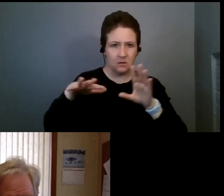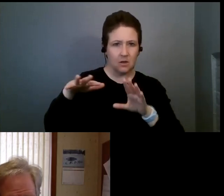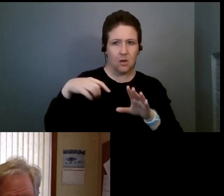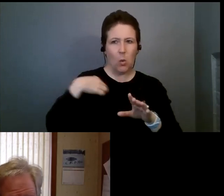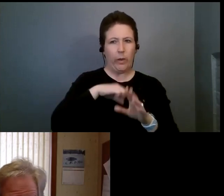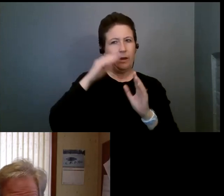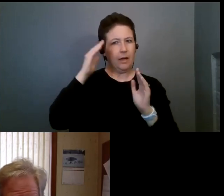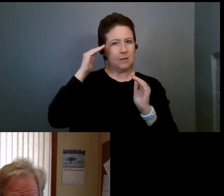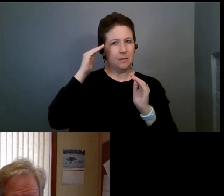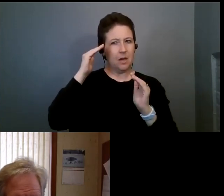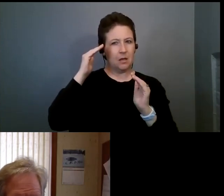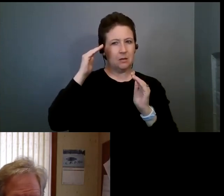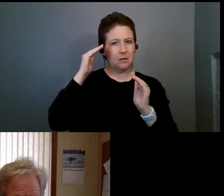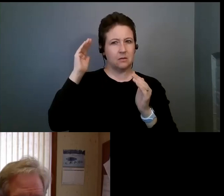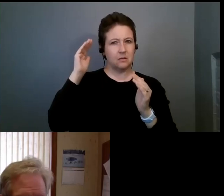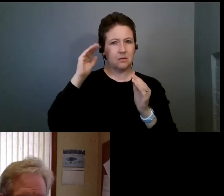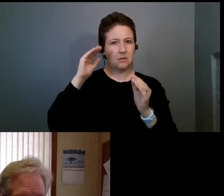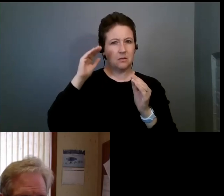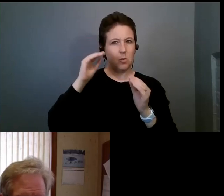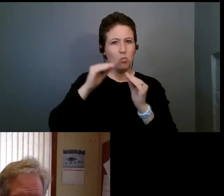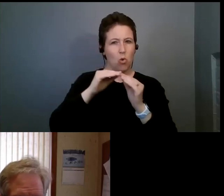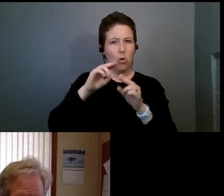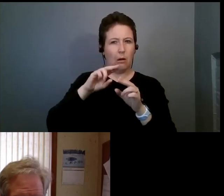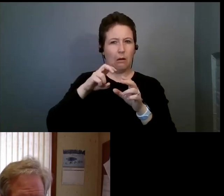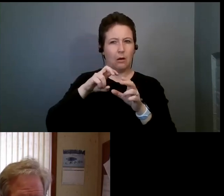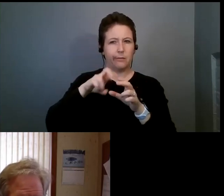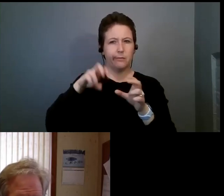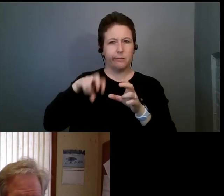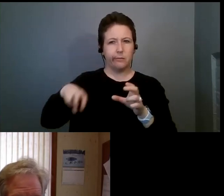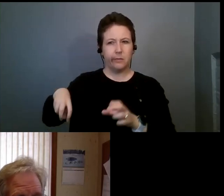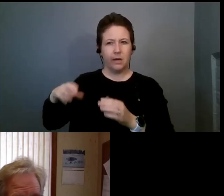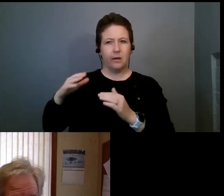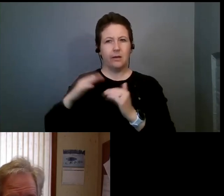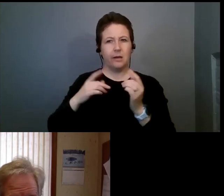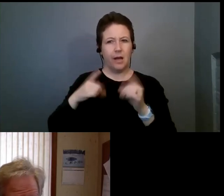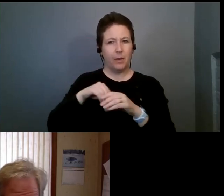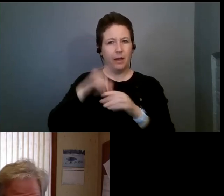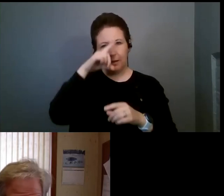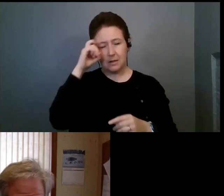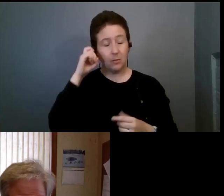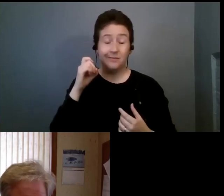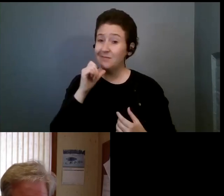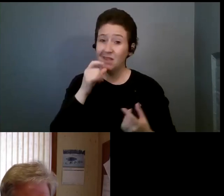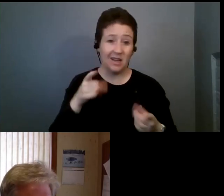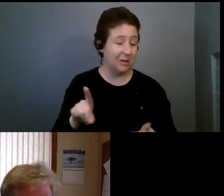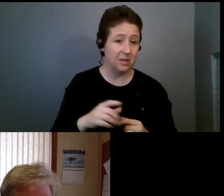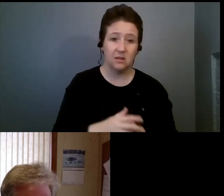there would be more melt than we typically see in a summer. Again, that has not been the case. We've got,